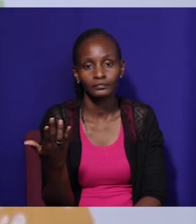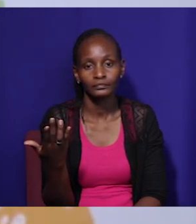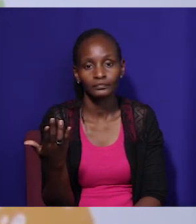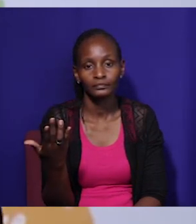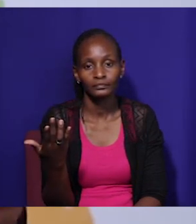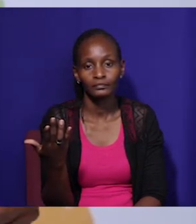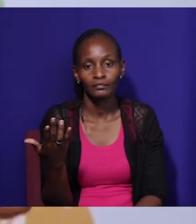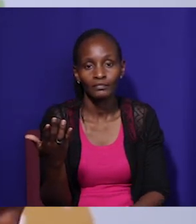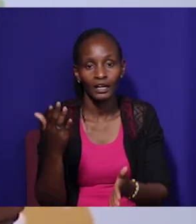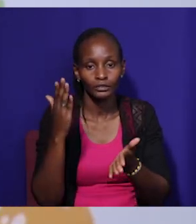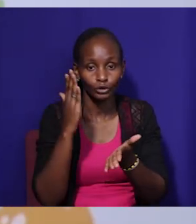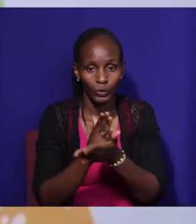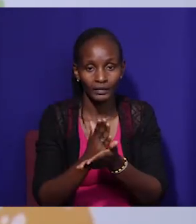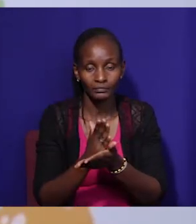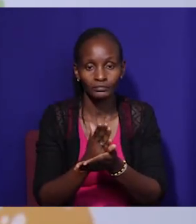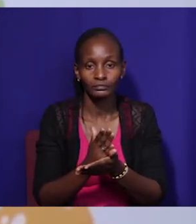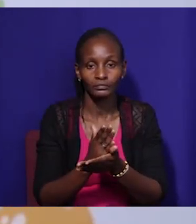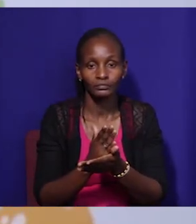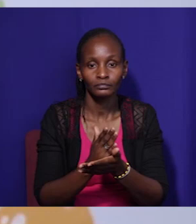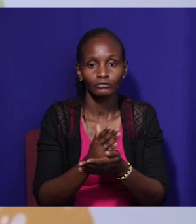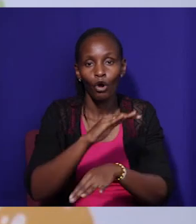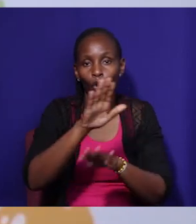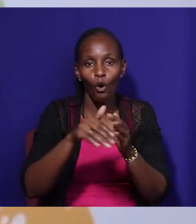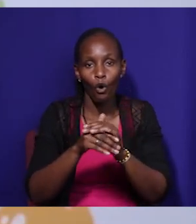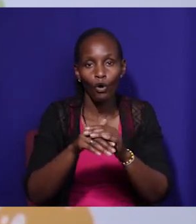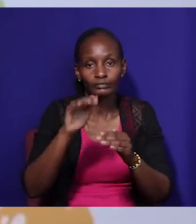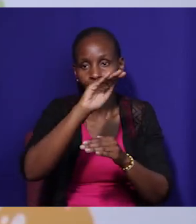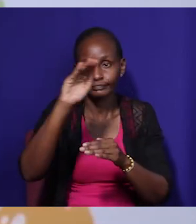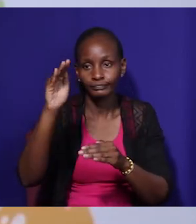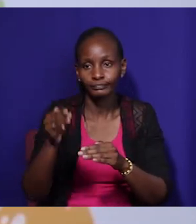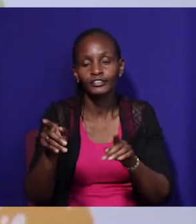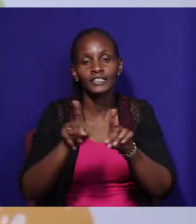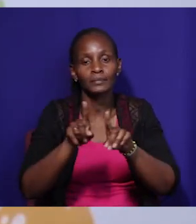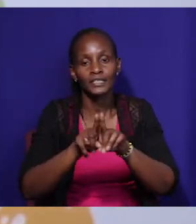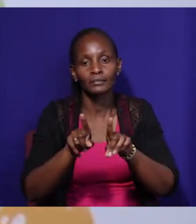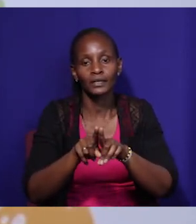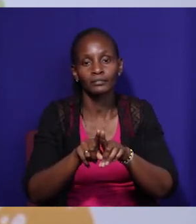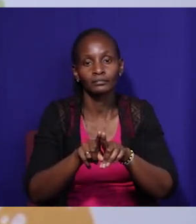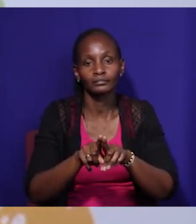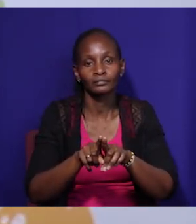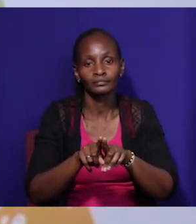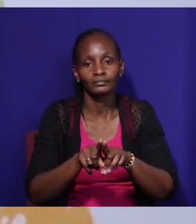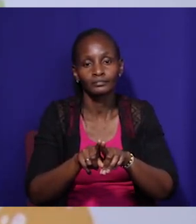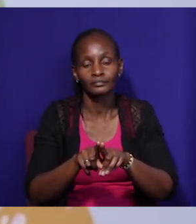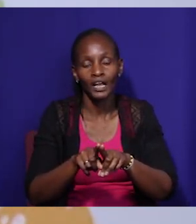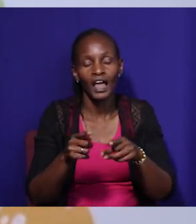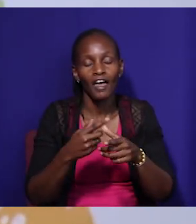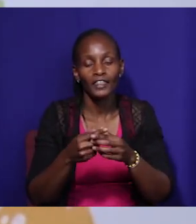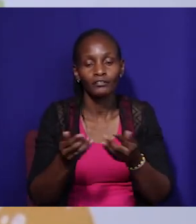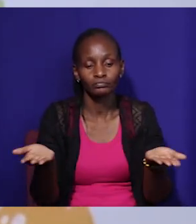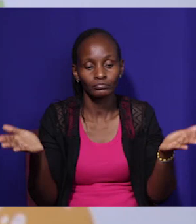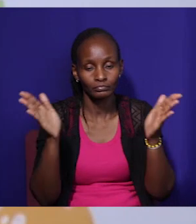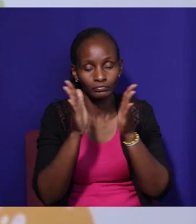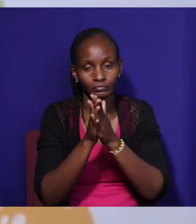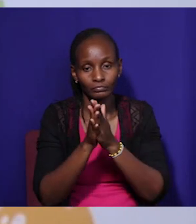sure it's a square. All sides equal. Once you have your square, fold it